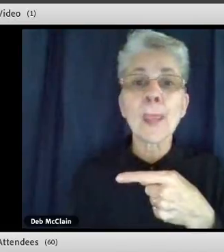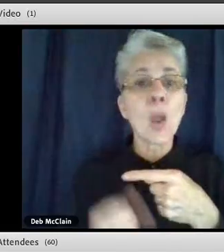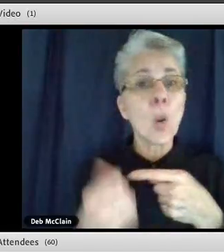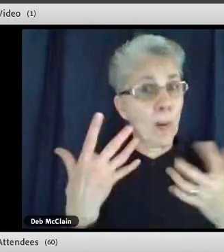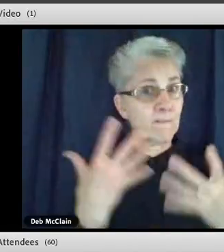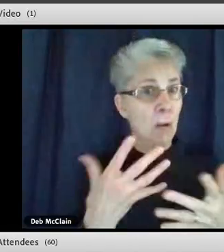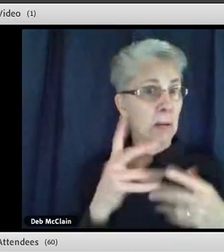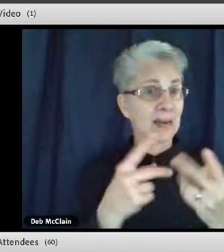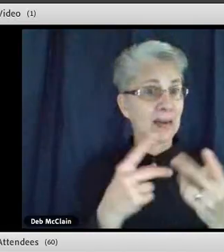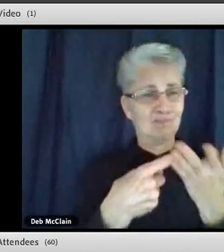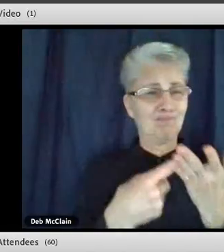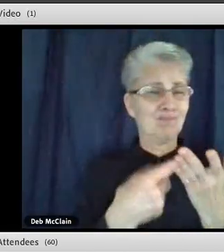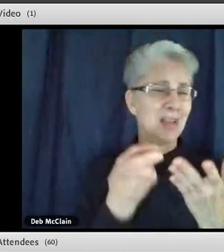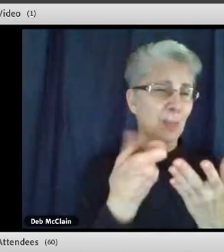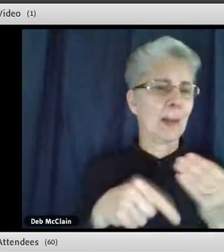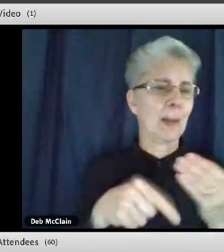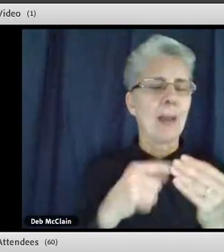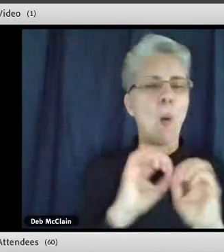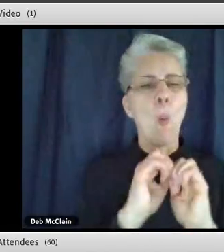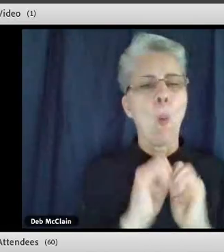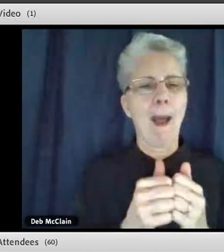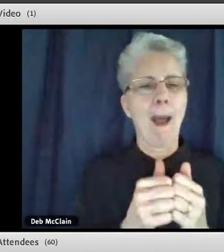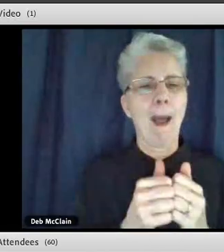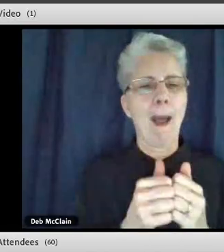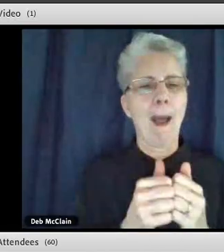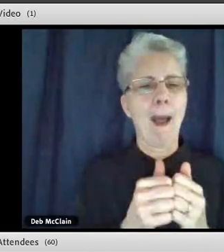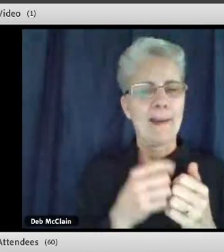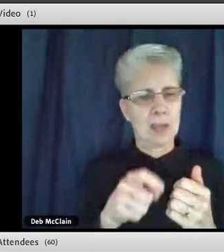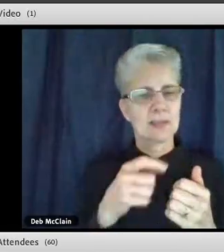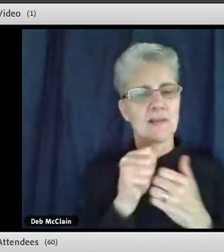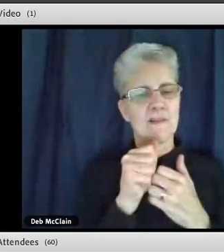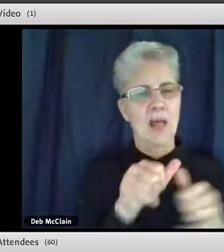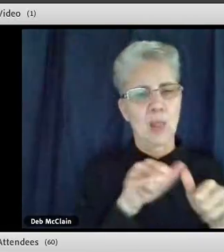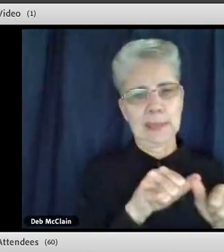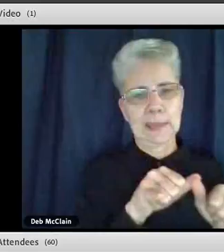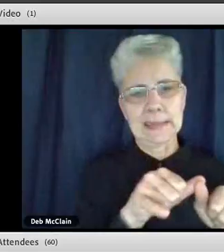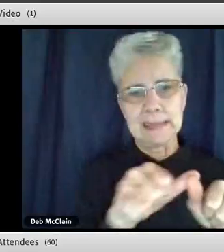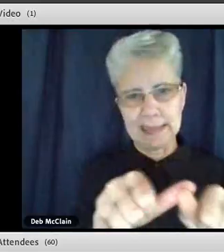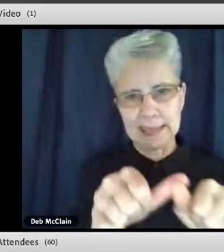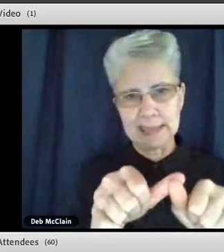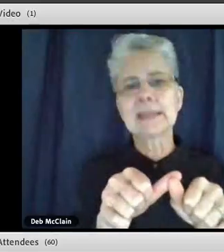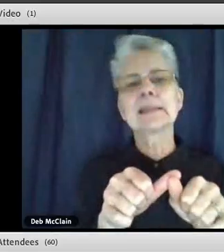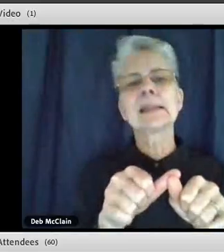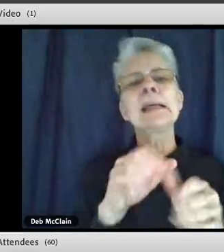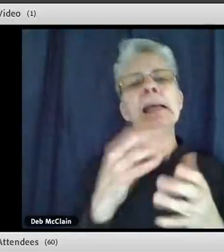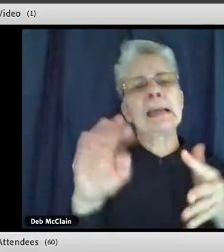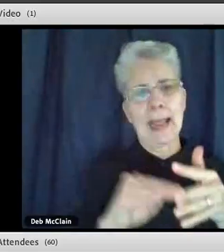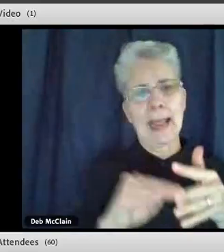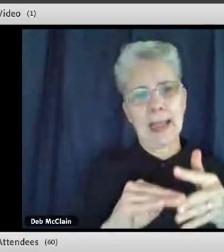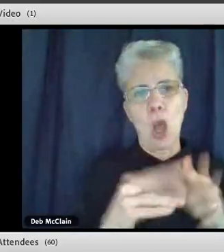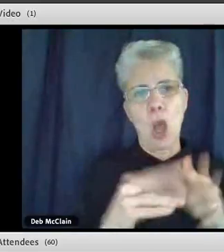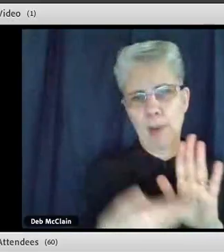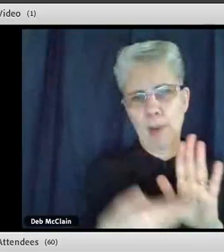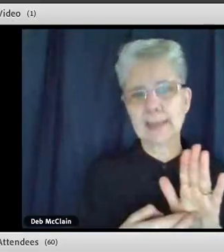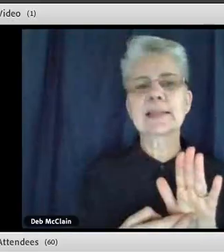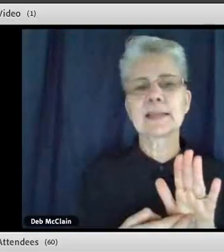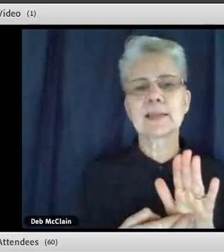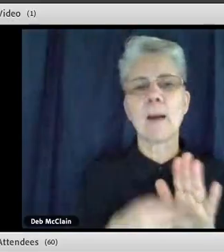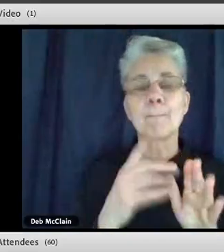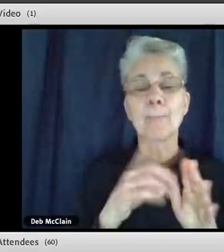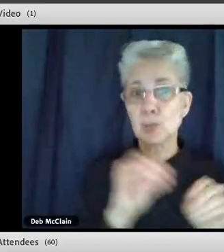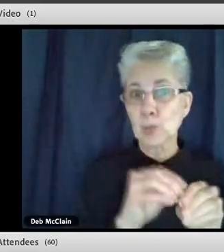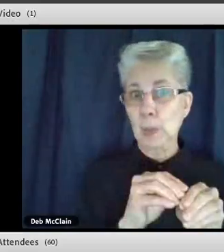of talked a little bit about why it's desirable to have consistent cataloging standards and practices, but just to kind of make it abundantly clear